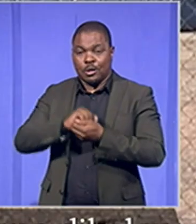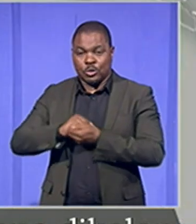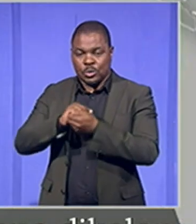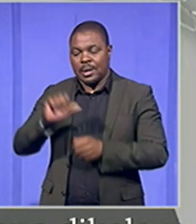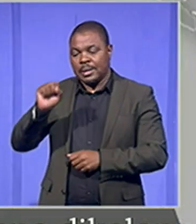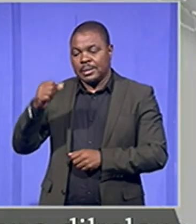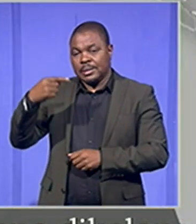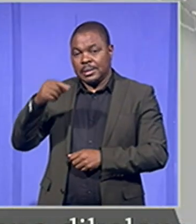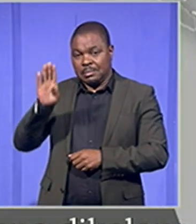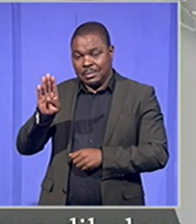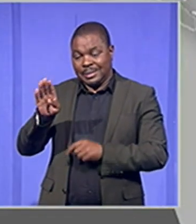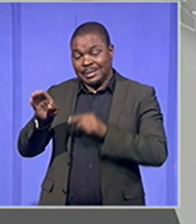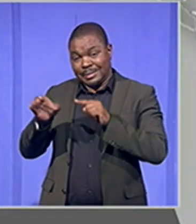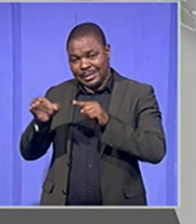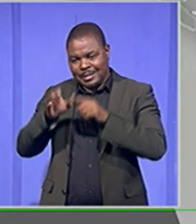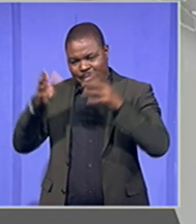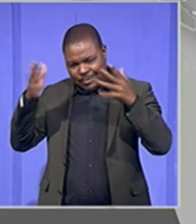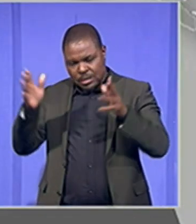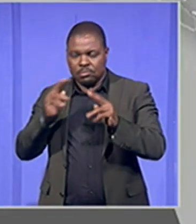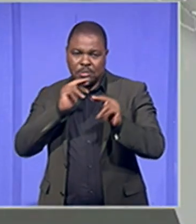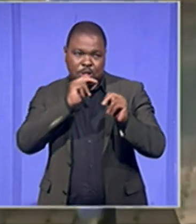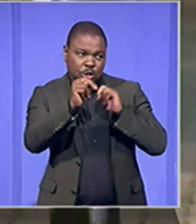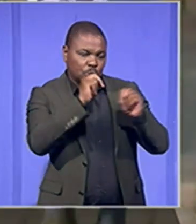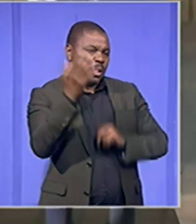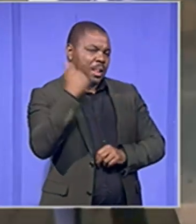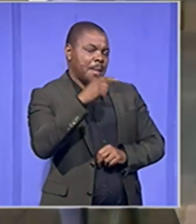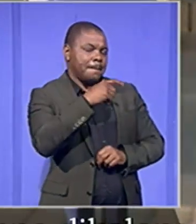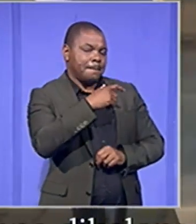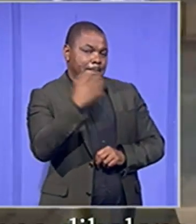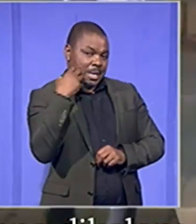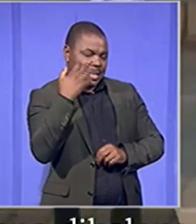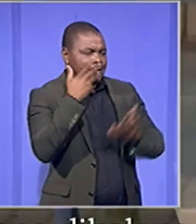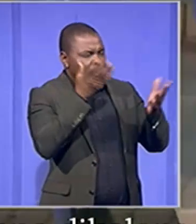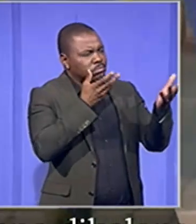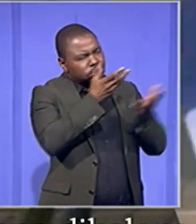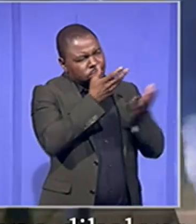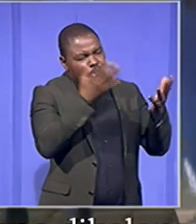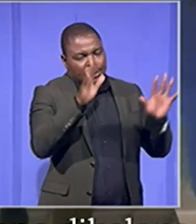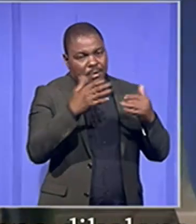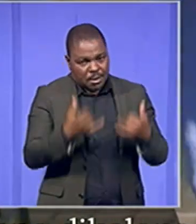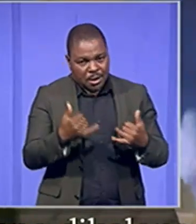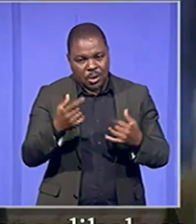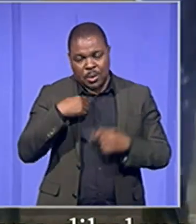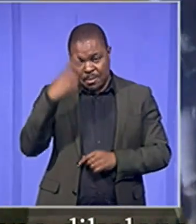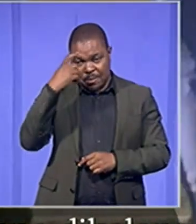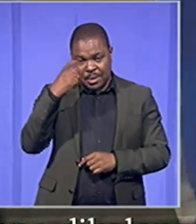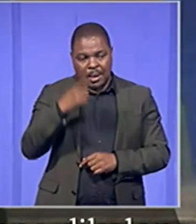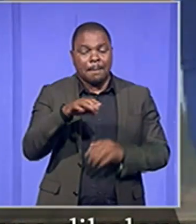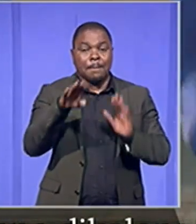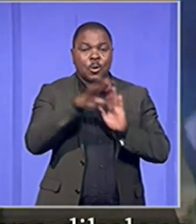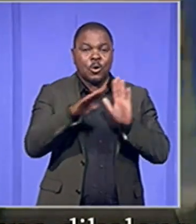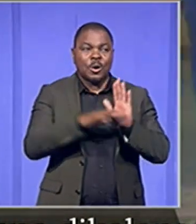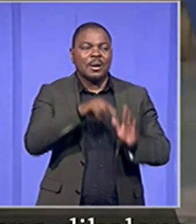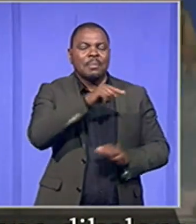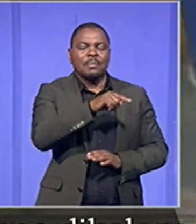has discussed this matter with the former minister. For now, we are thinking that now they're still on that program of